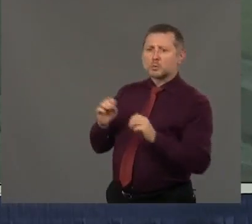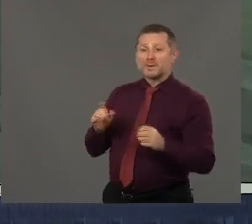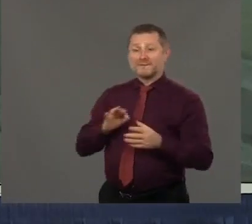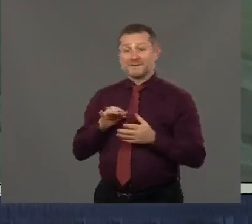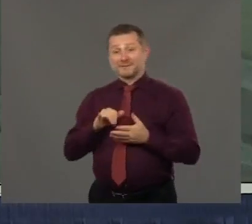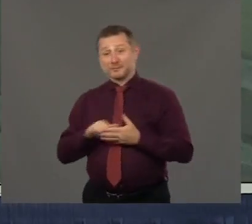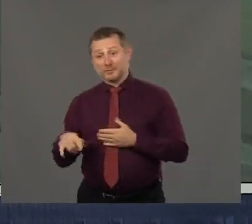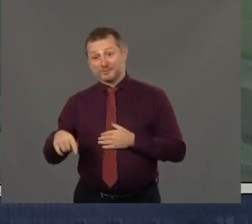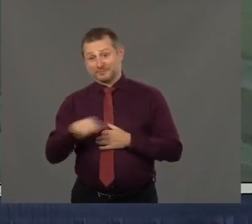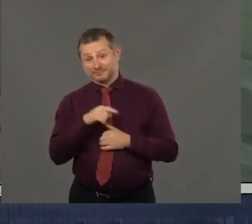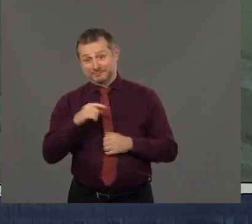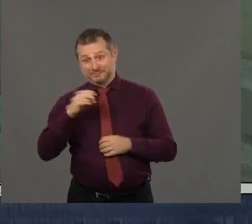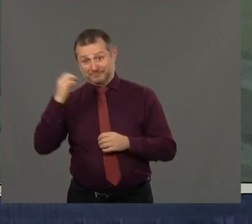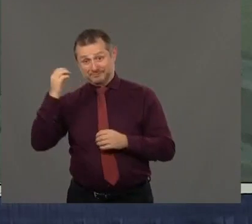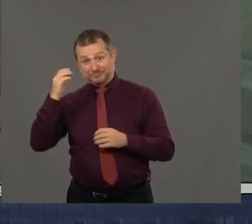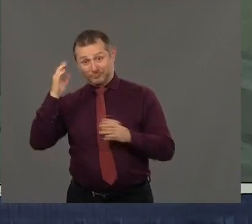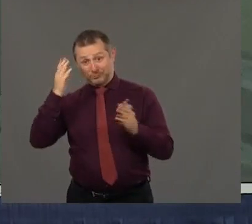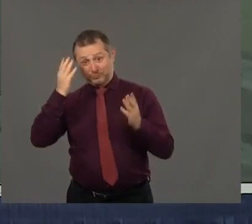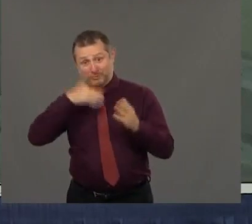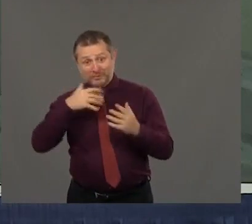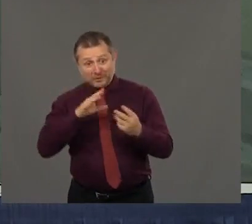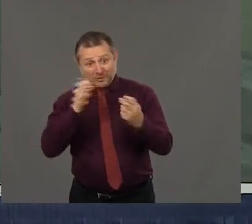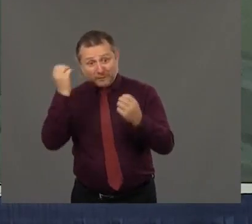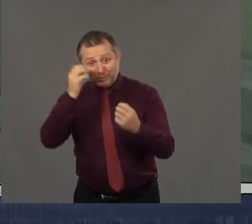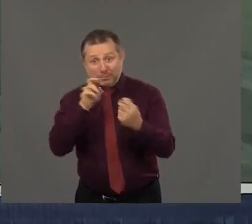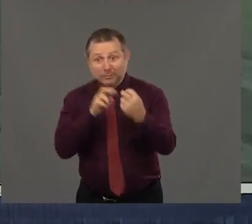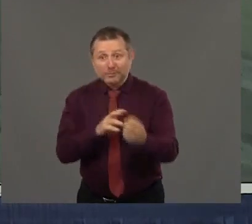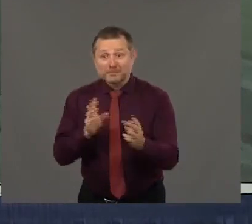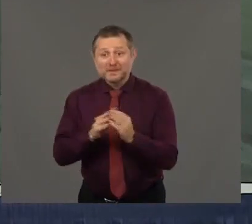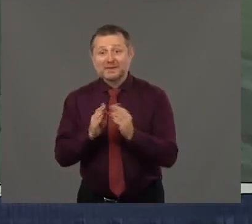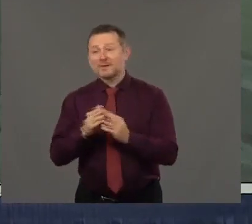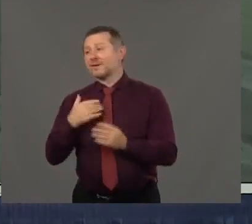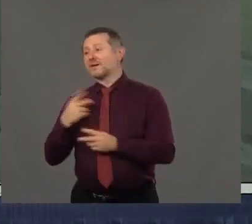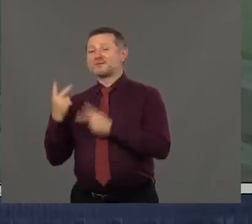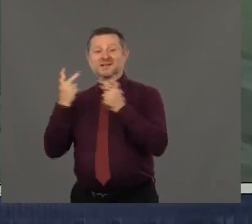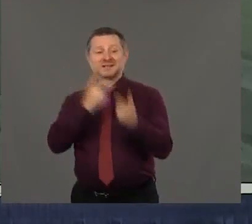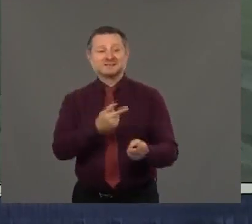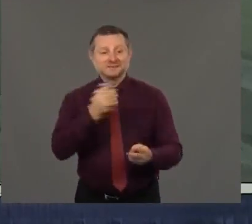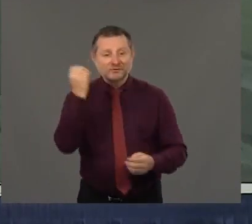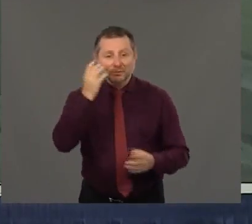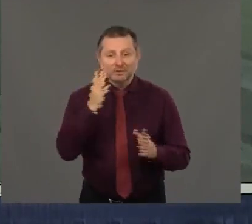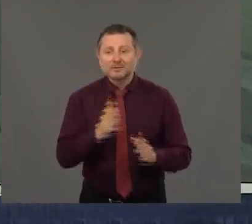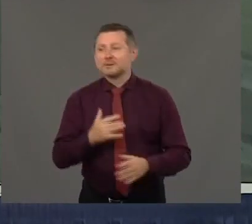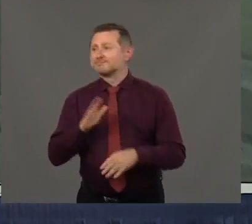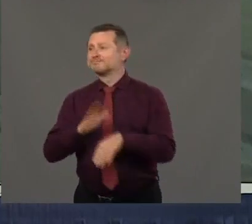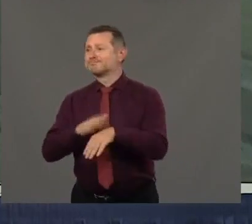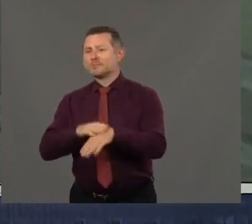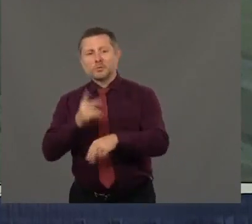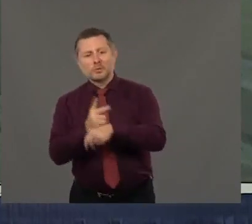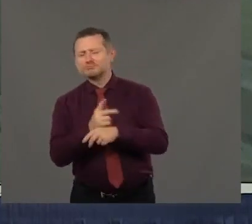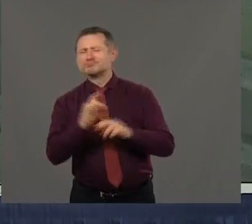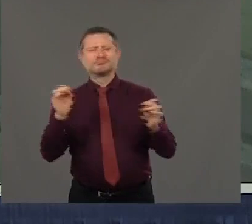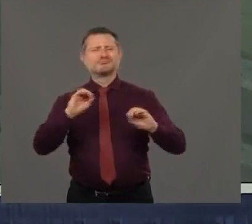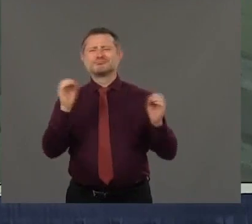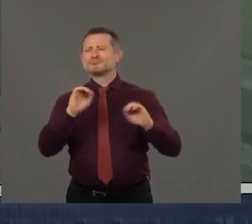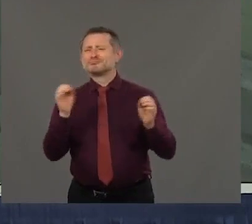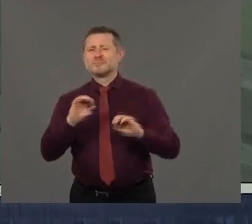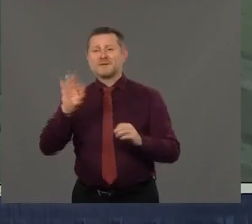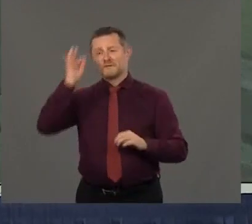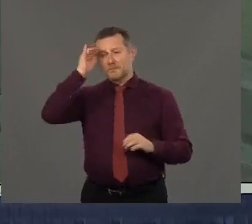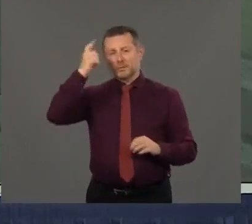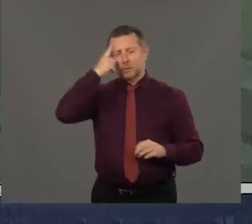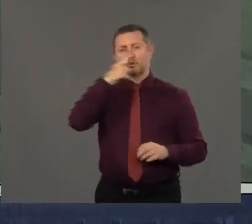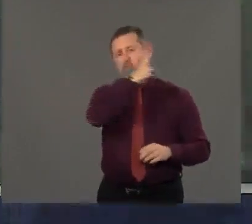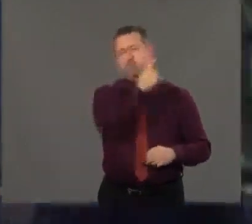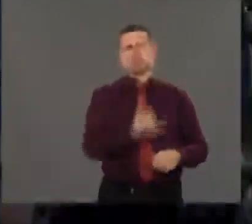Europe. Watch if you have guests who are coming from Europe. It was just a total miss by the federal government. That was the